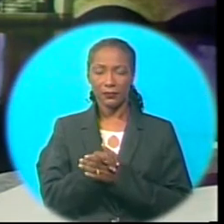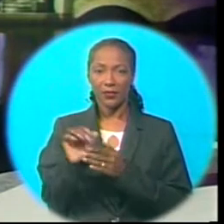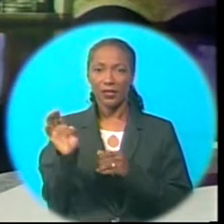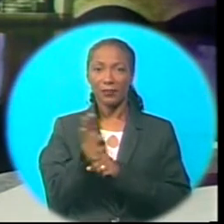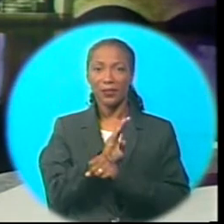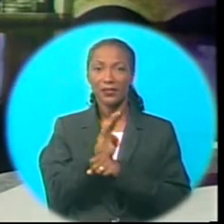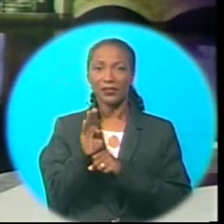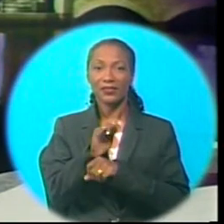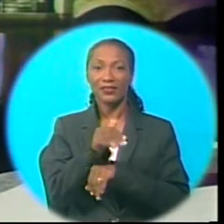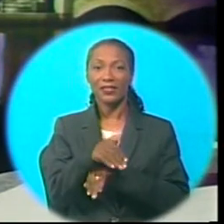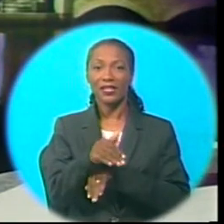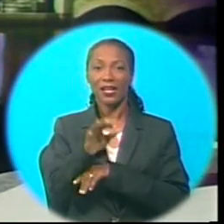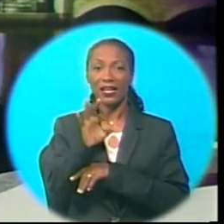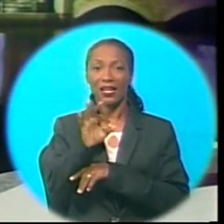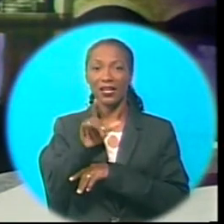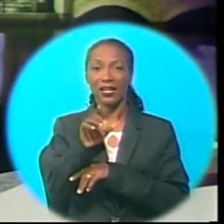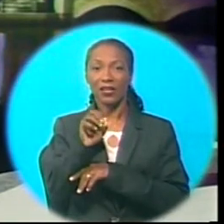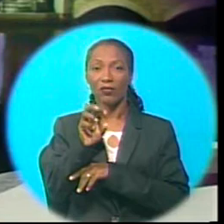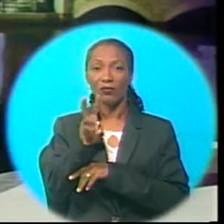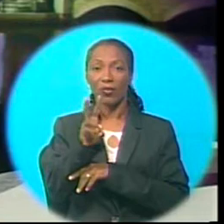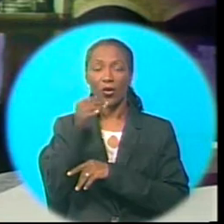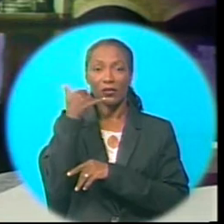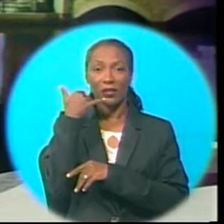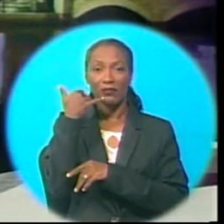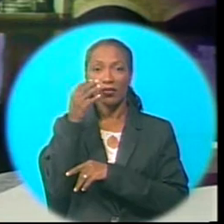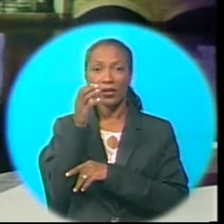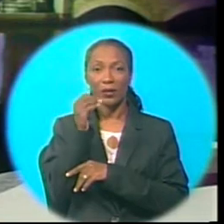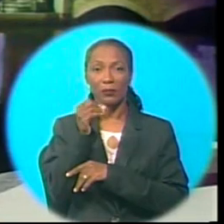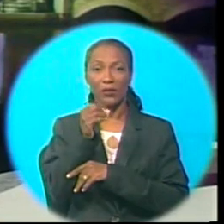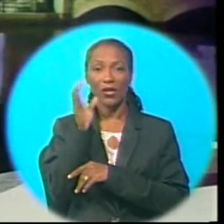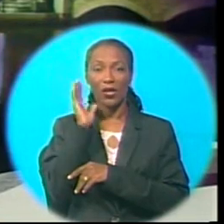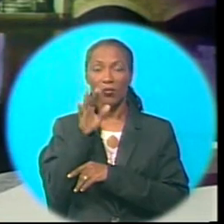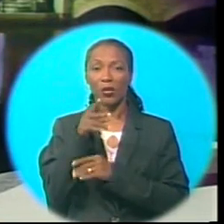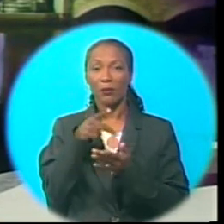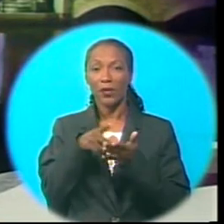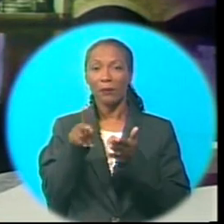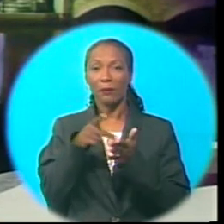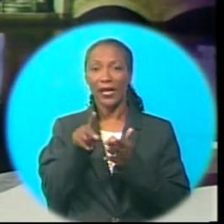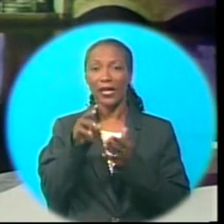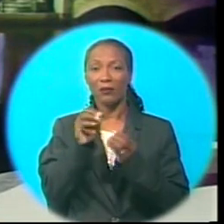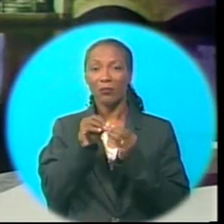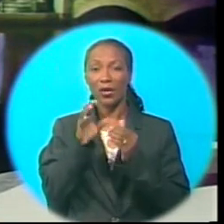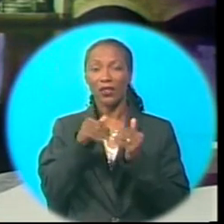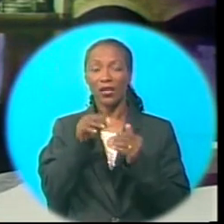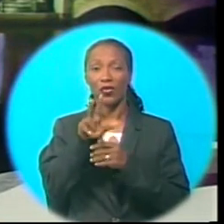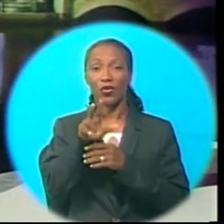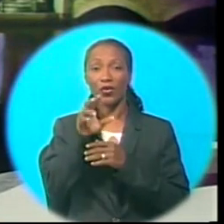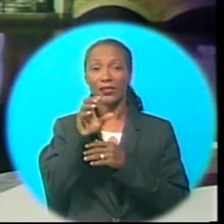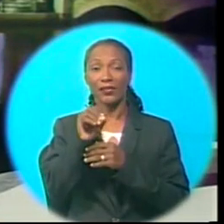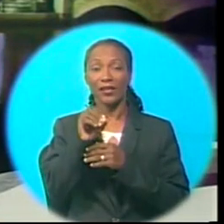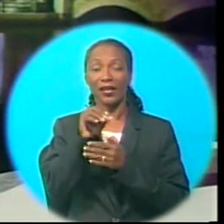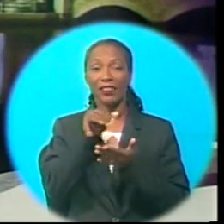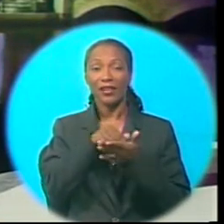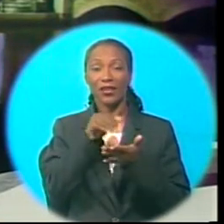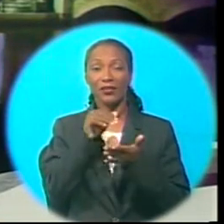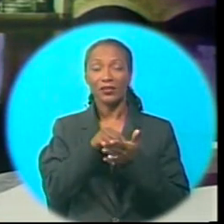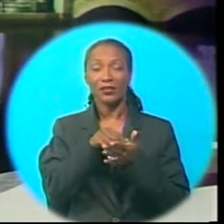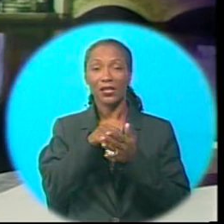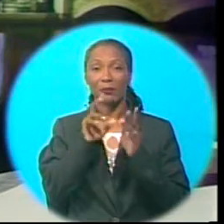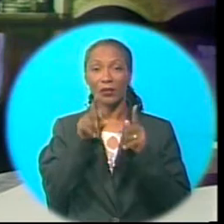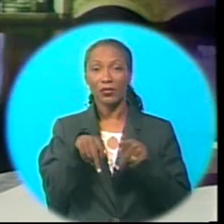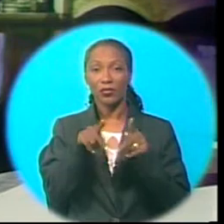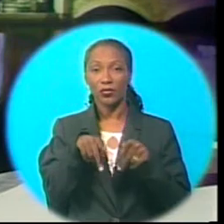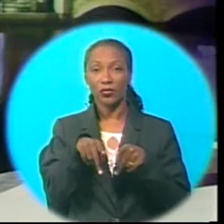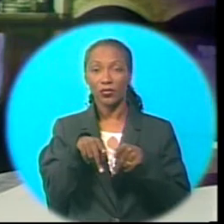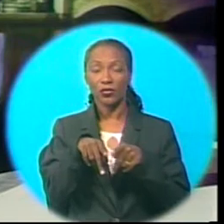In business tonight, Flow will be compensating more than 30,000 customers who experienced issues with their service when Columbus and